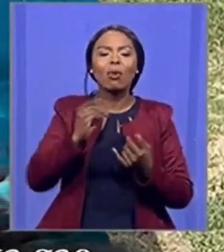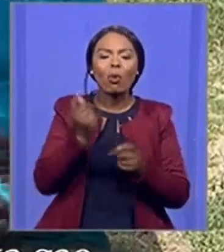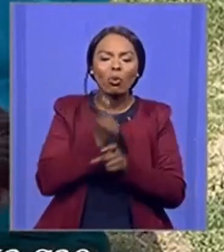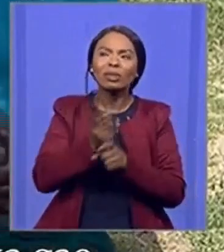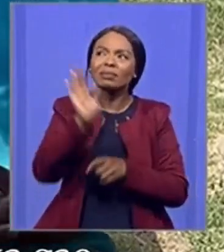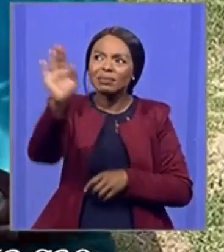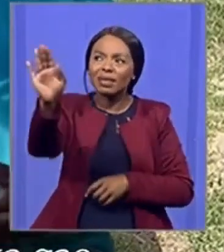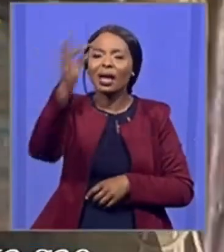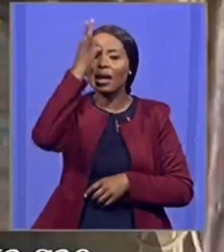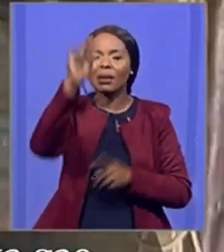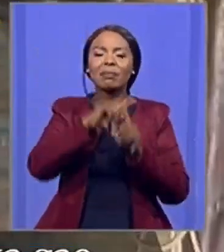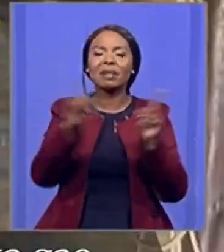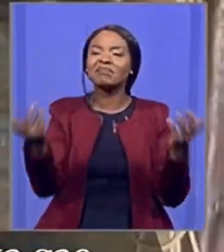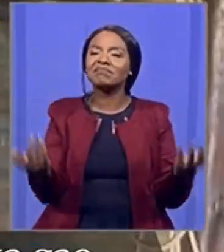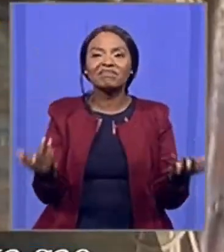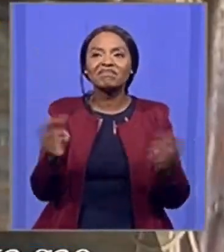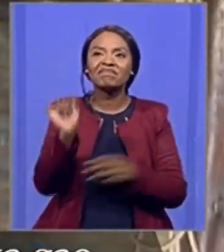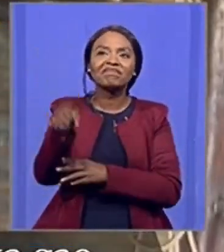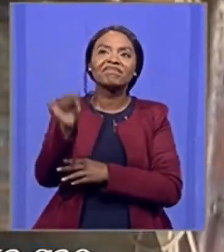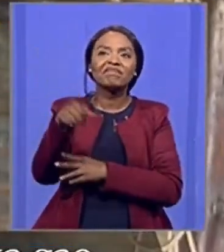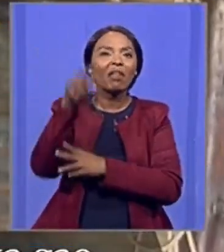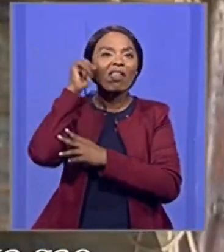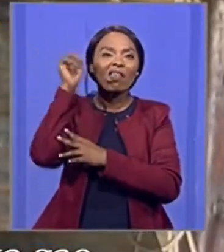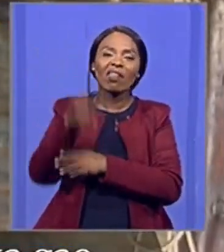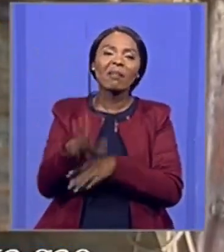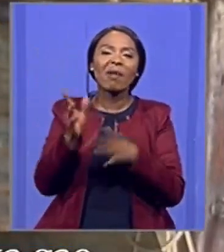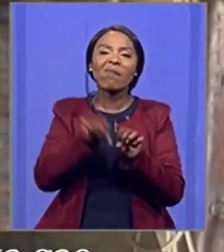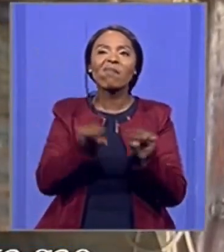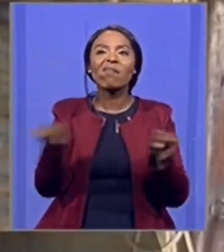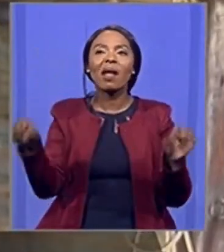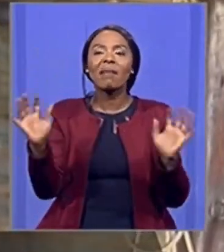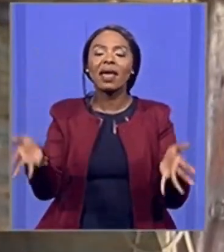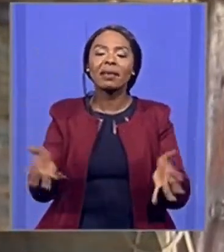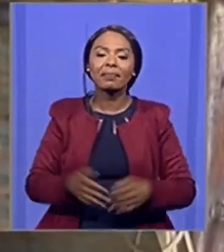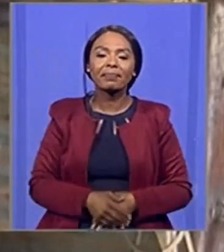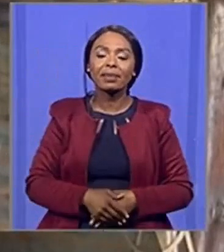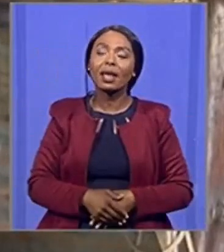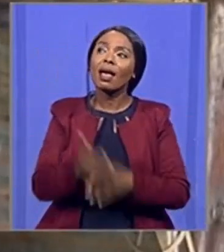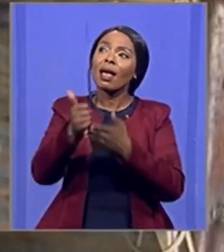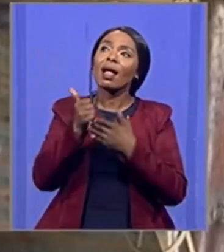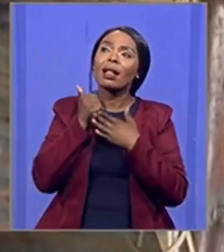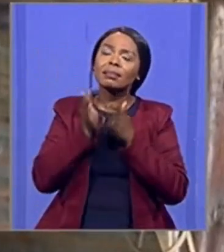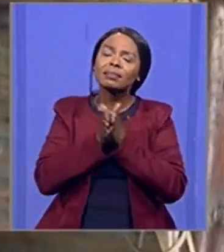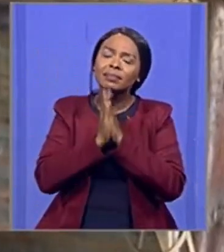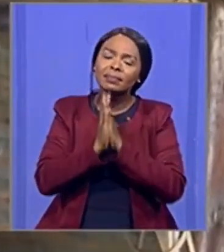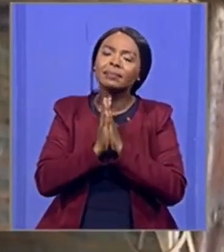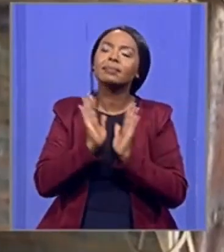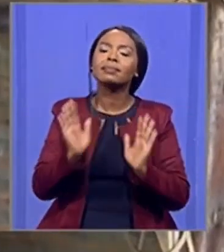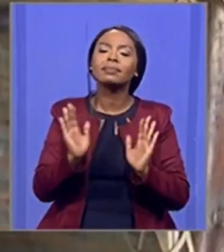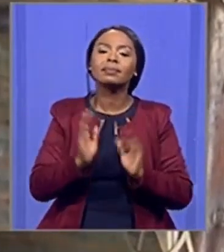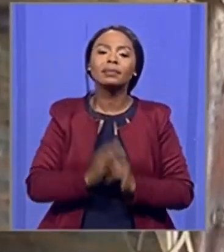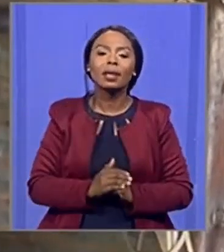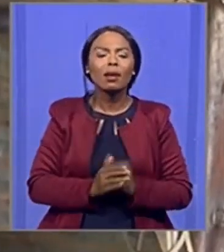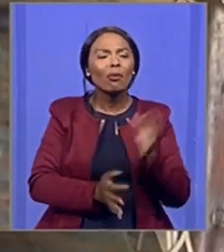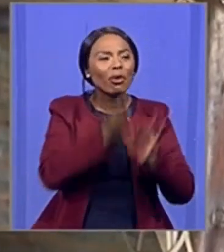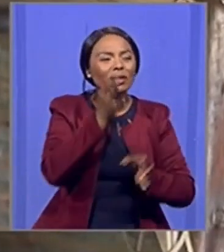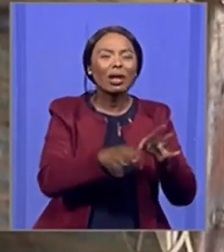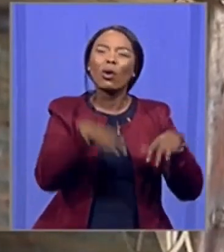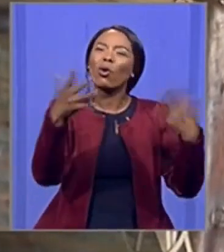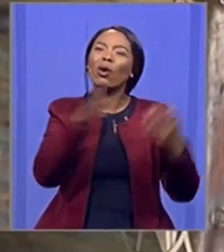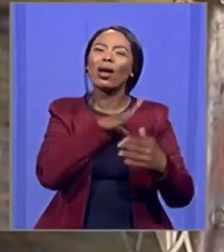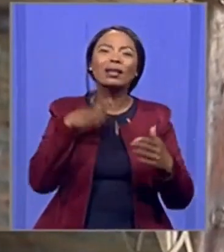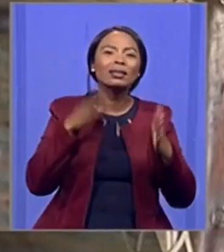go atlega. Re kgopela thušo go everyone wa ka re thušang politically councillor